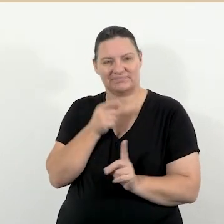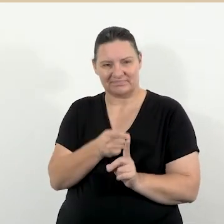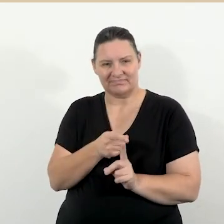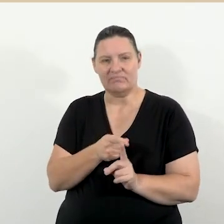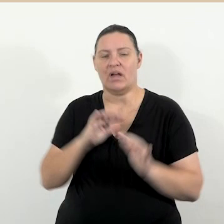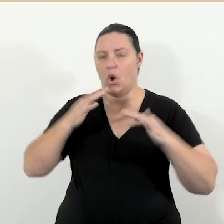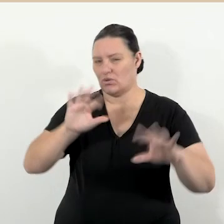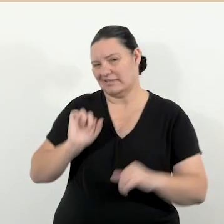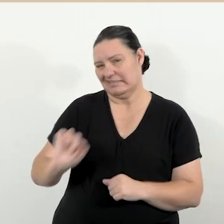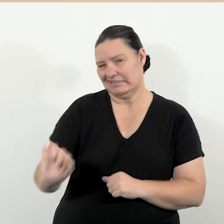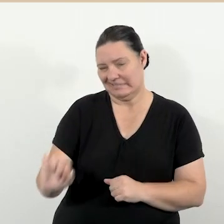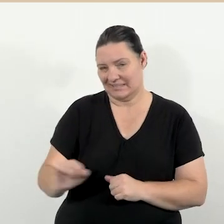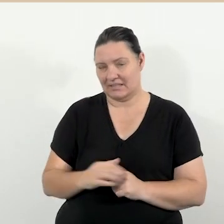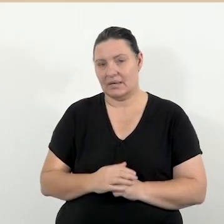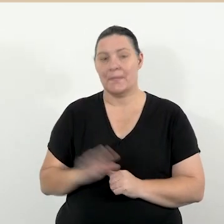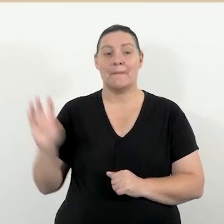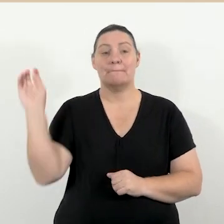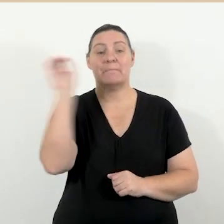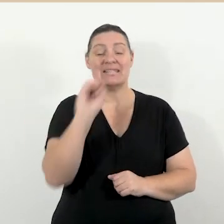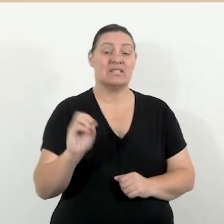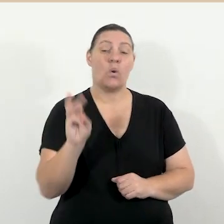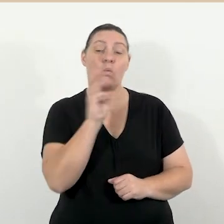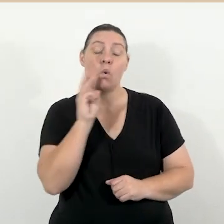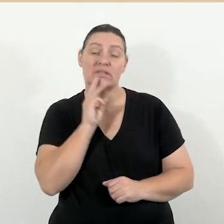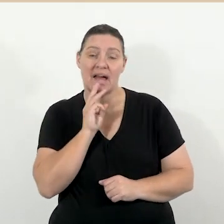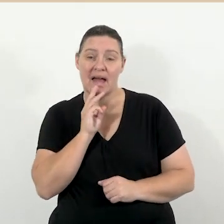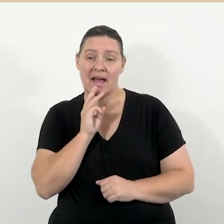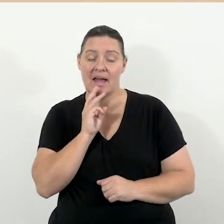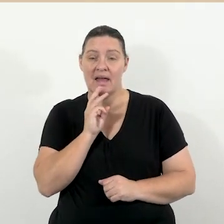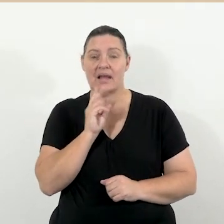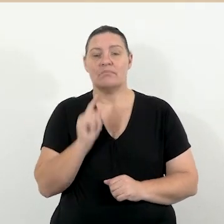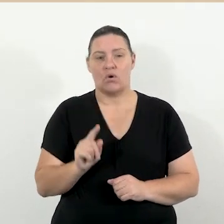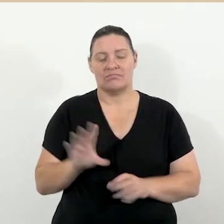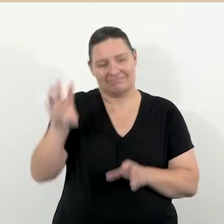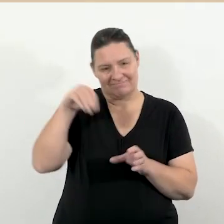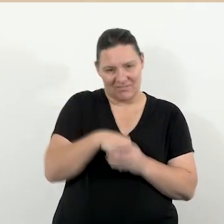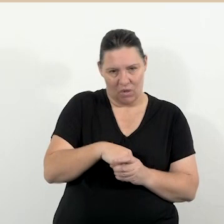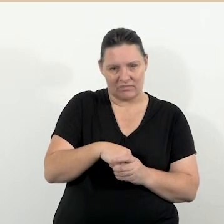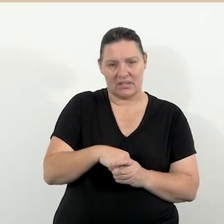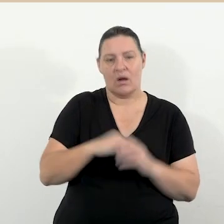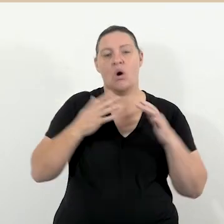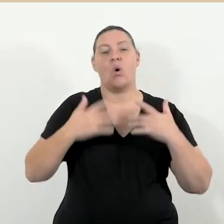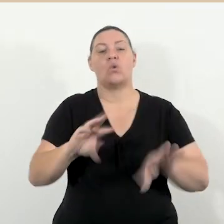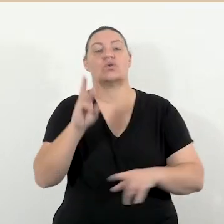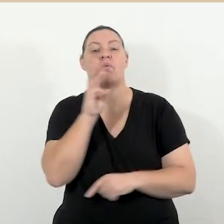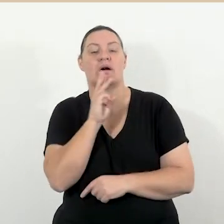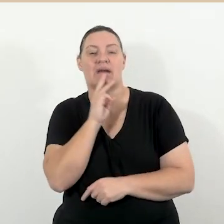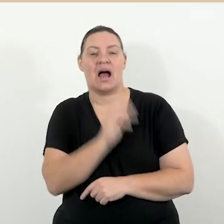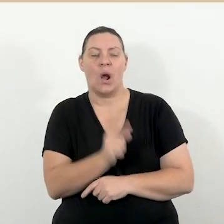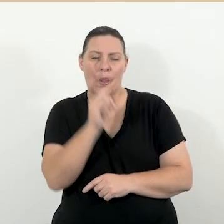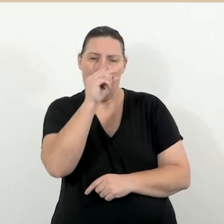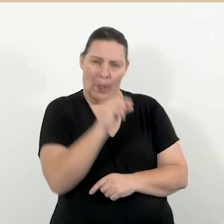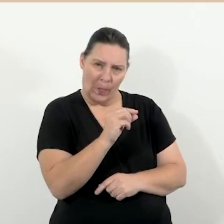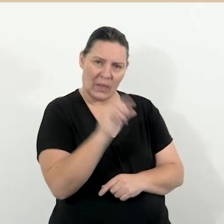water that is in the ocean. But the percentage of water, mostly of them, is form part of the ocean water. And only a